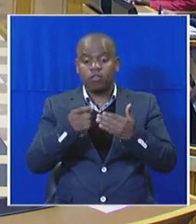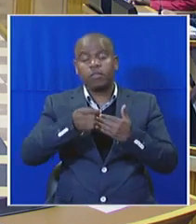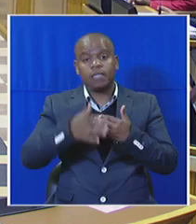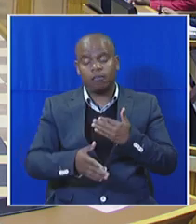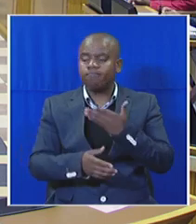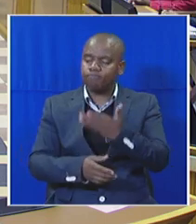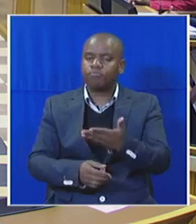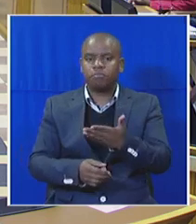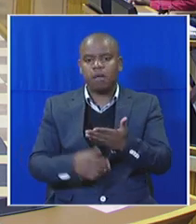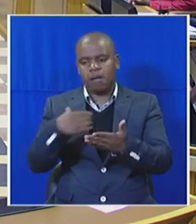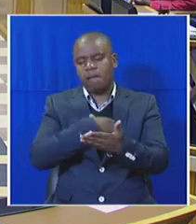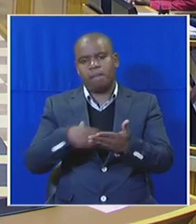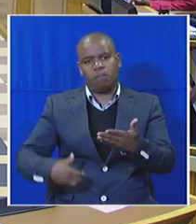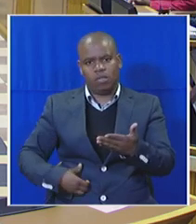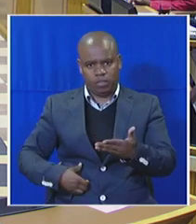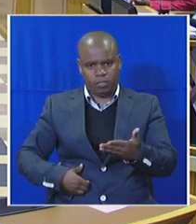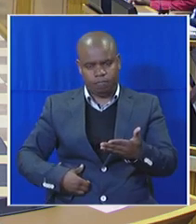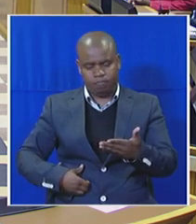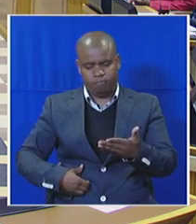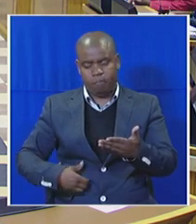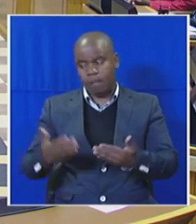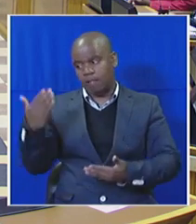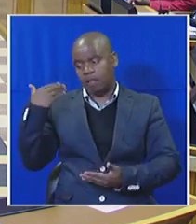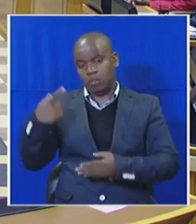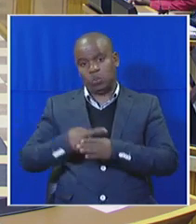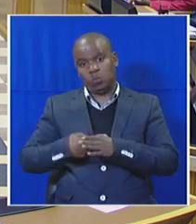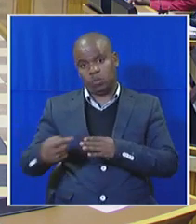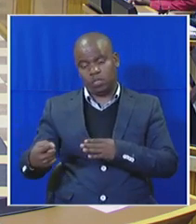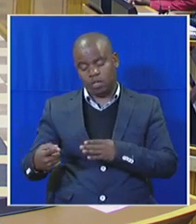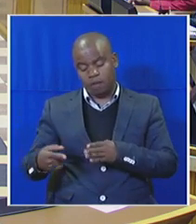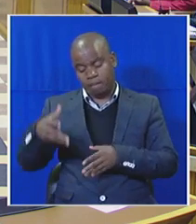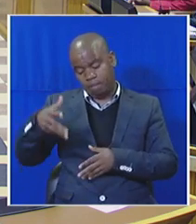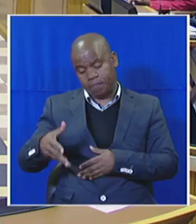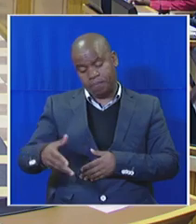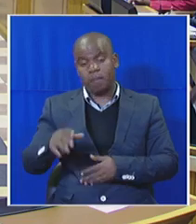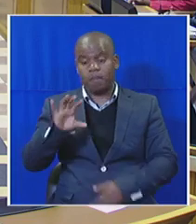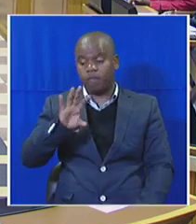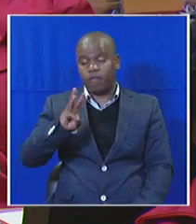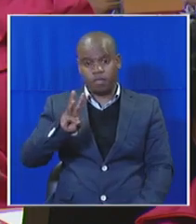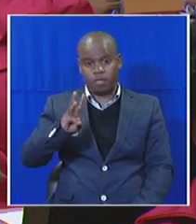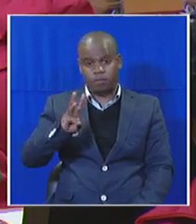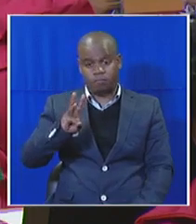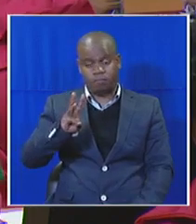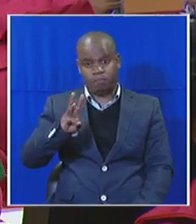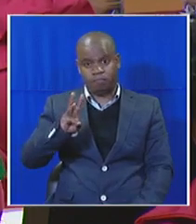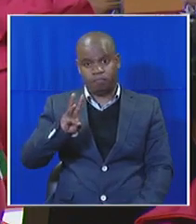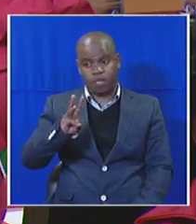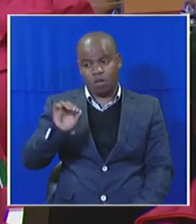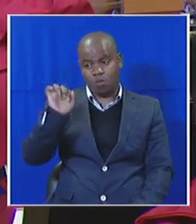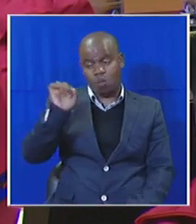Ngesonto elidlule la on Thursday, isekela lakho umhlonishwa uCyril